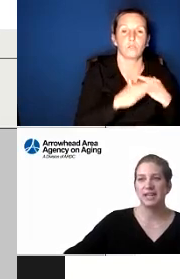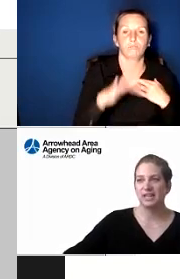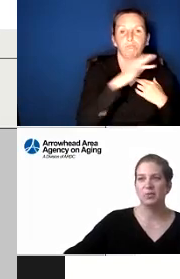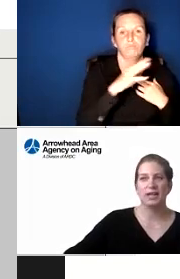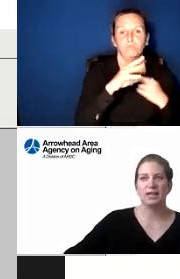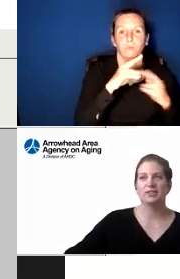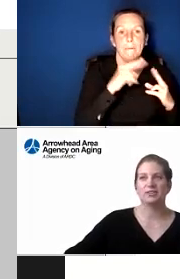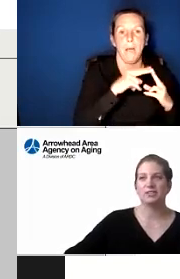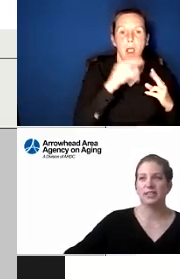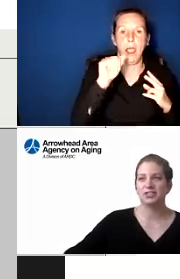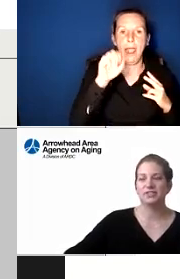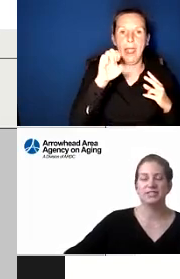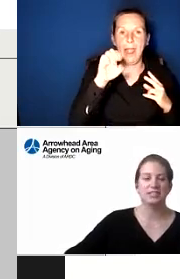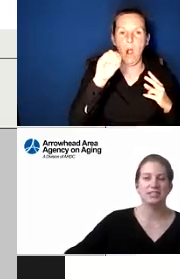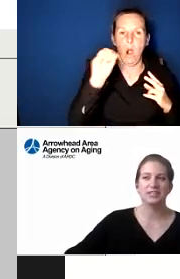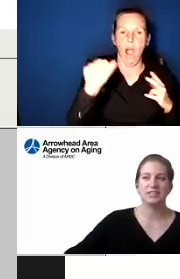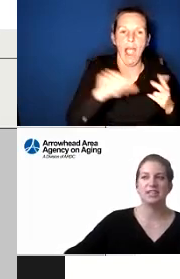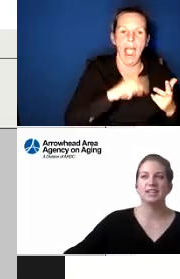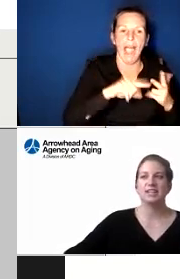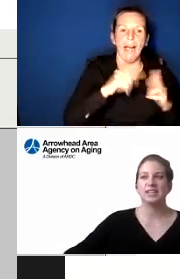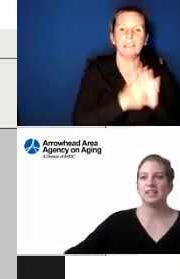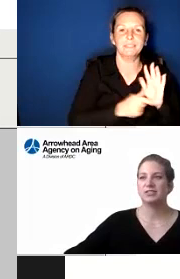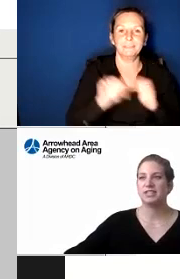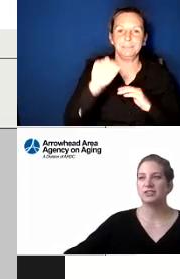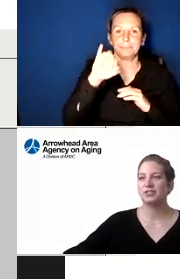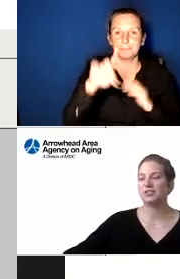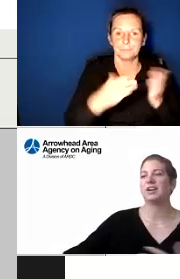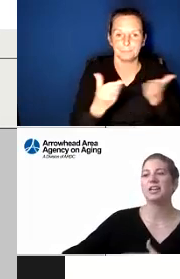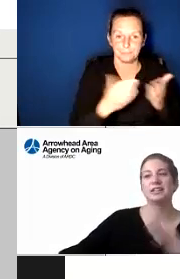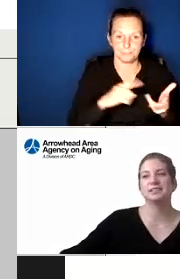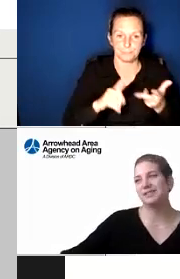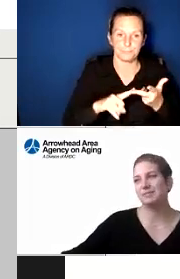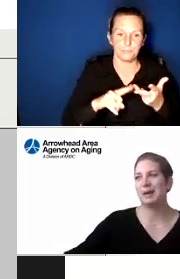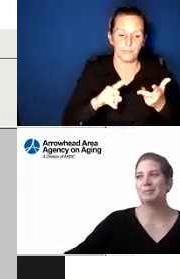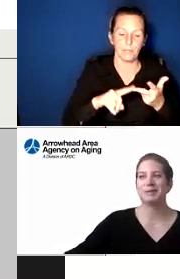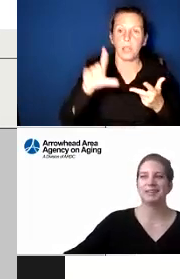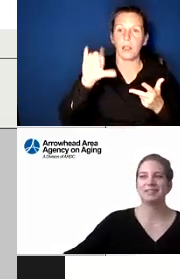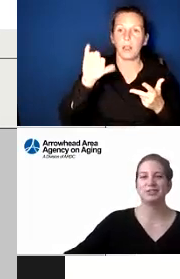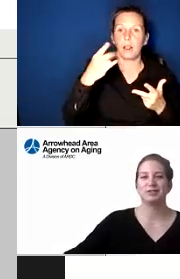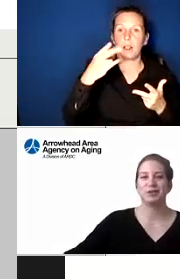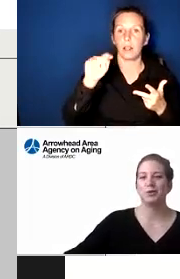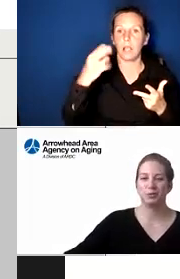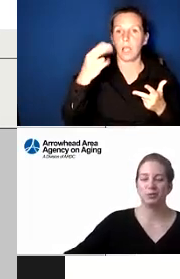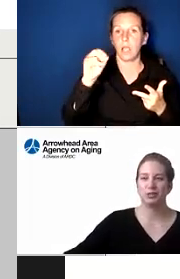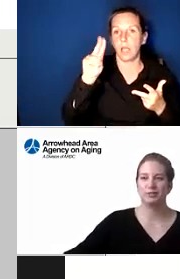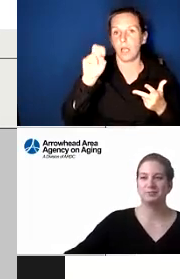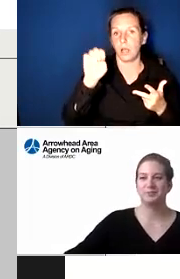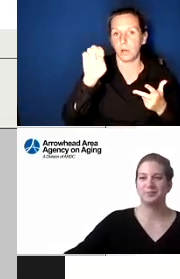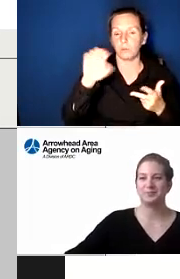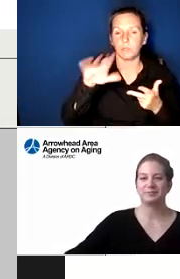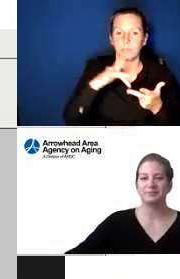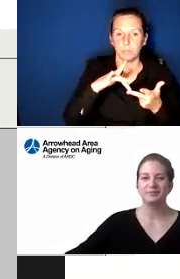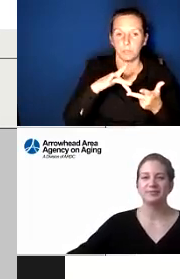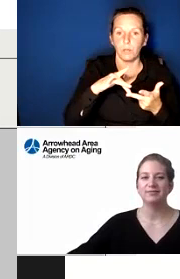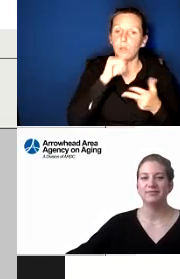like AEOA, our legal aid services, and then Lighthouse Center. So they're not on the map, but they serve the whole region.